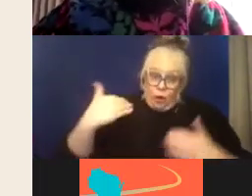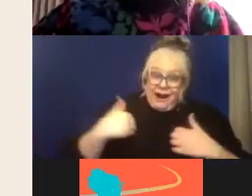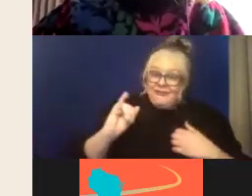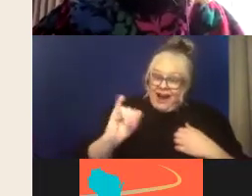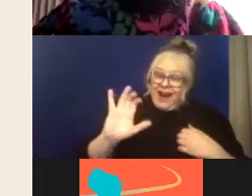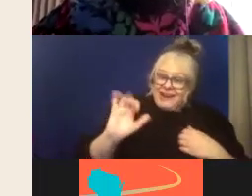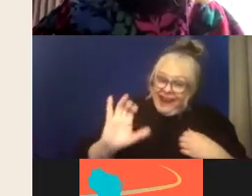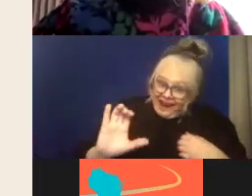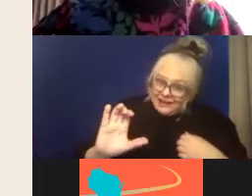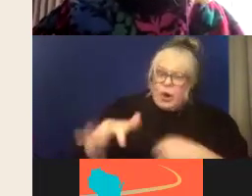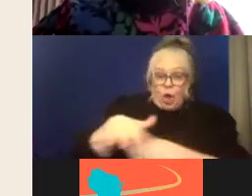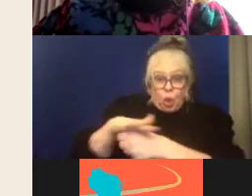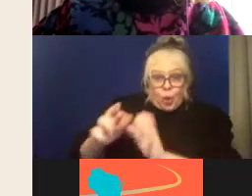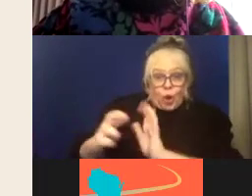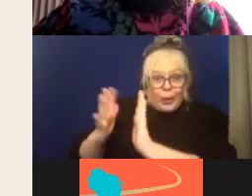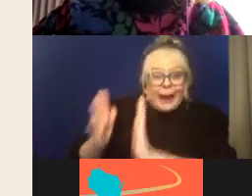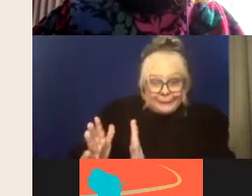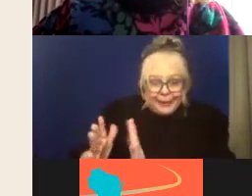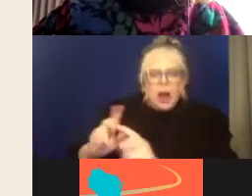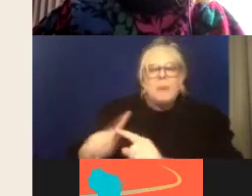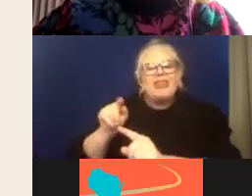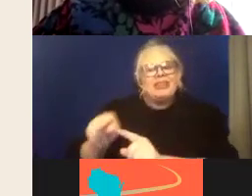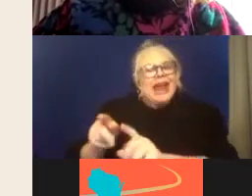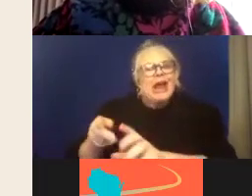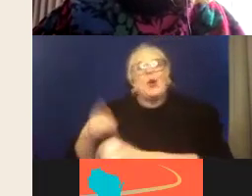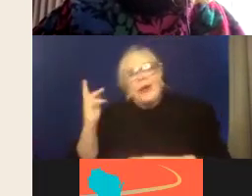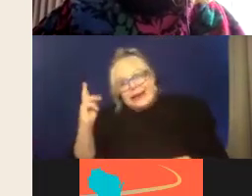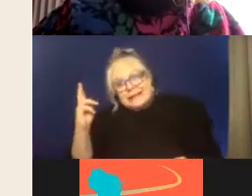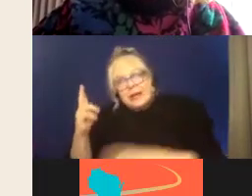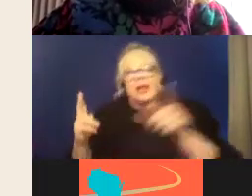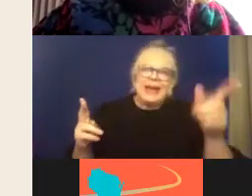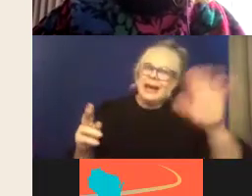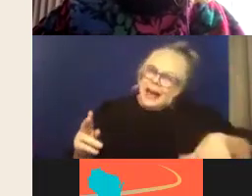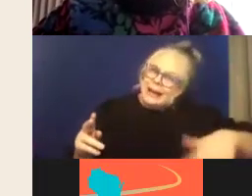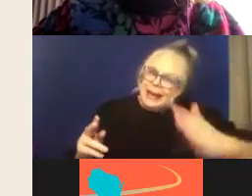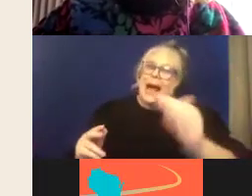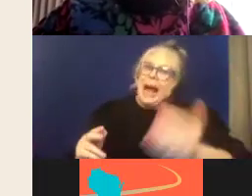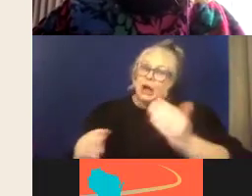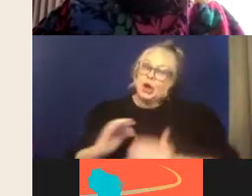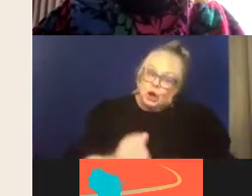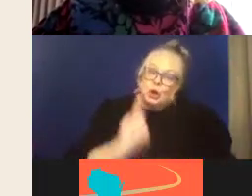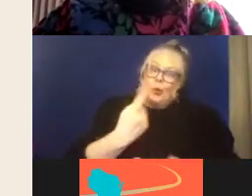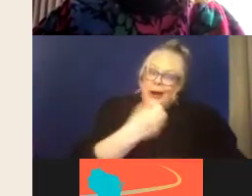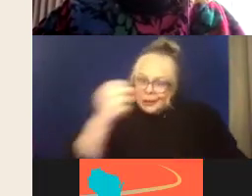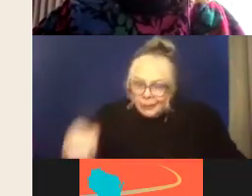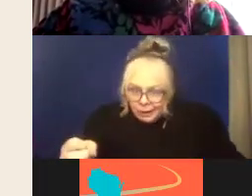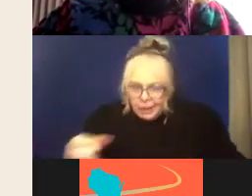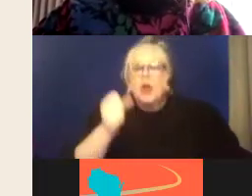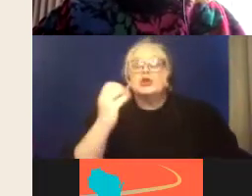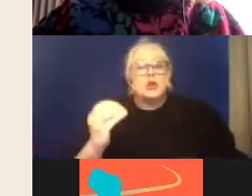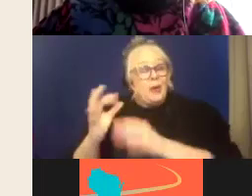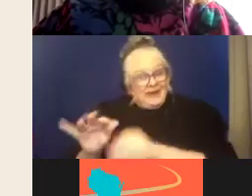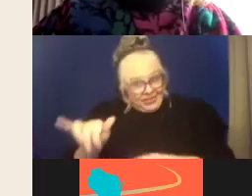in that event, the Department of Criminal Investigation would handle the investigation